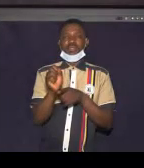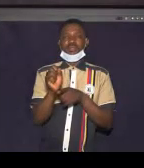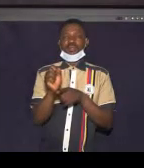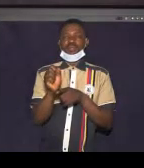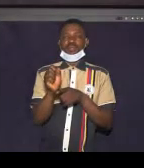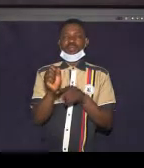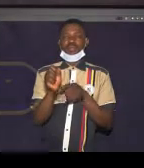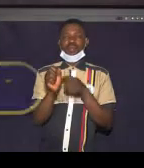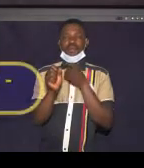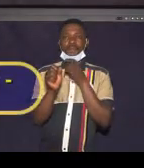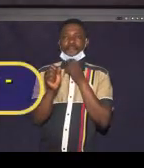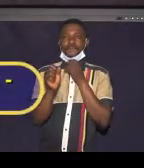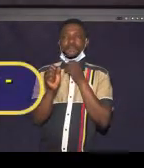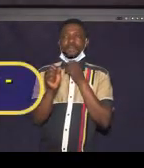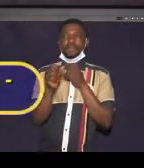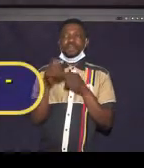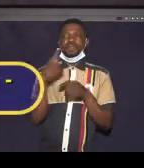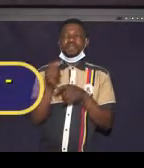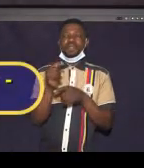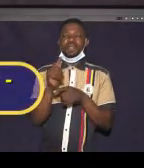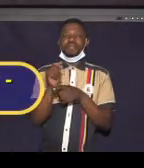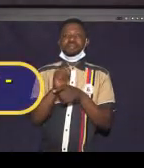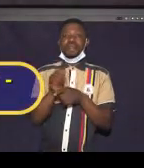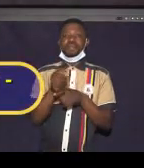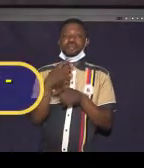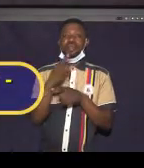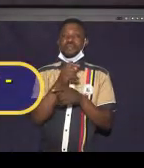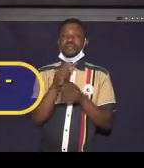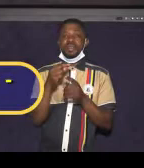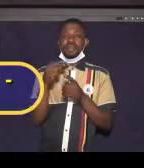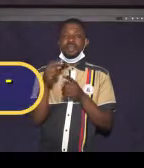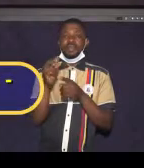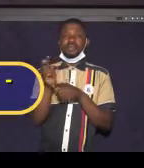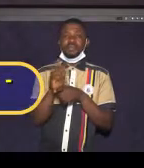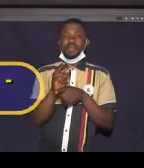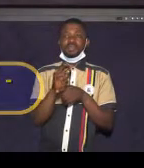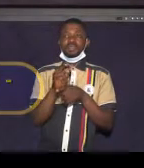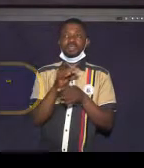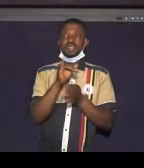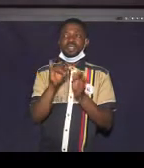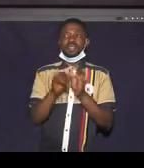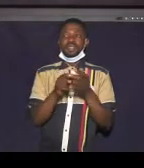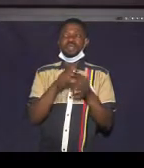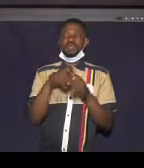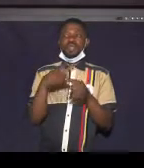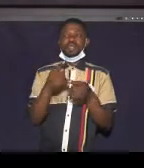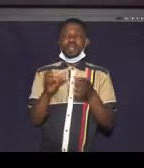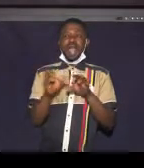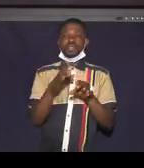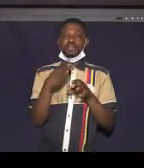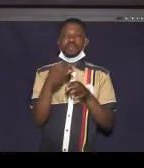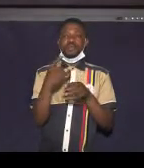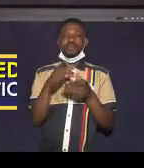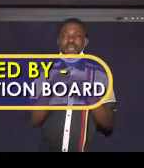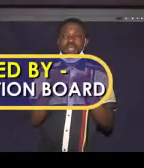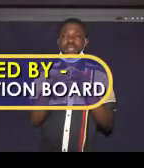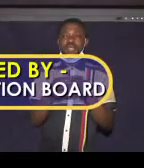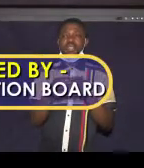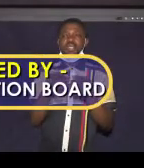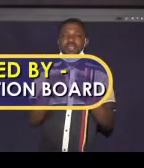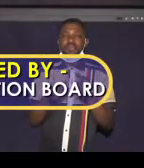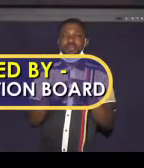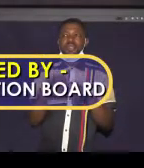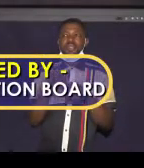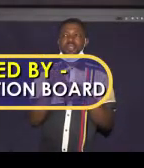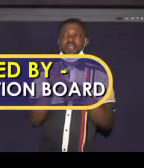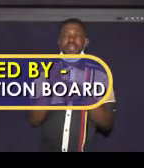tenses. The tense of a verb indicates when the action of the sentence takes place. The tense